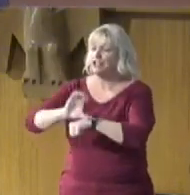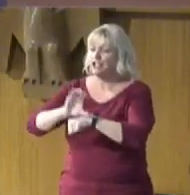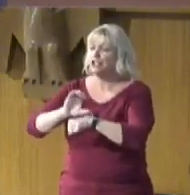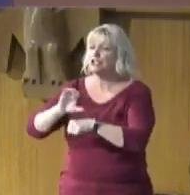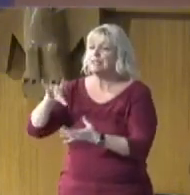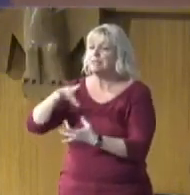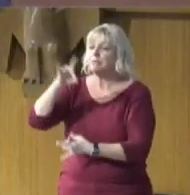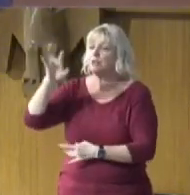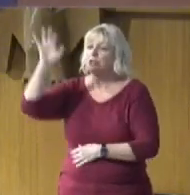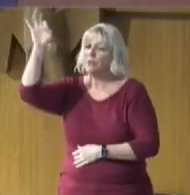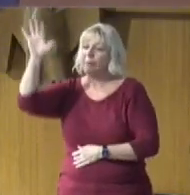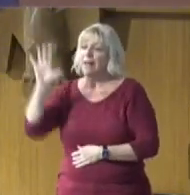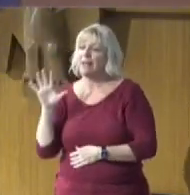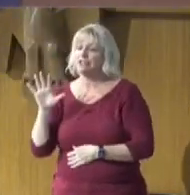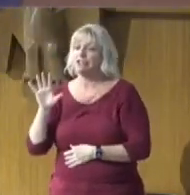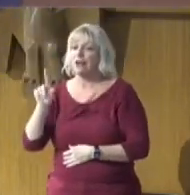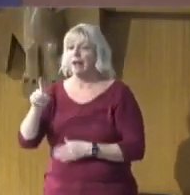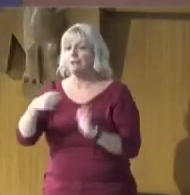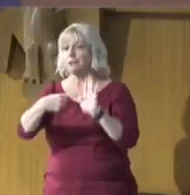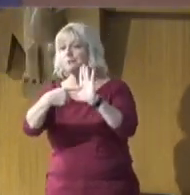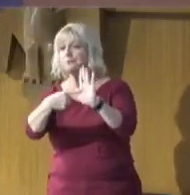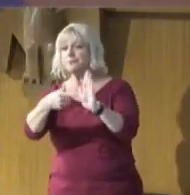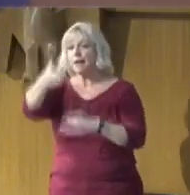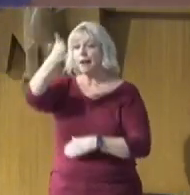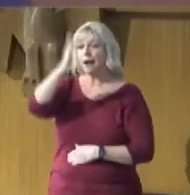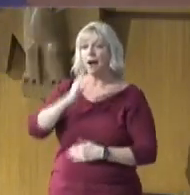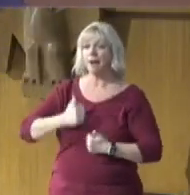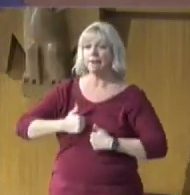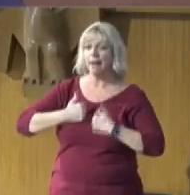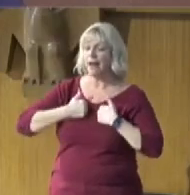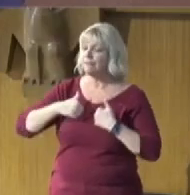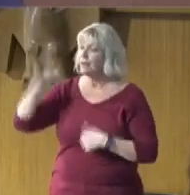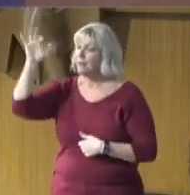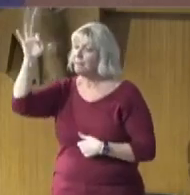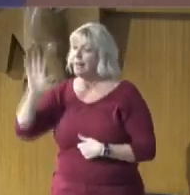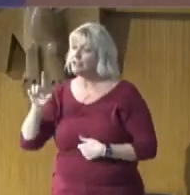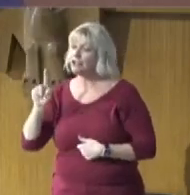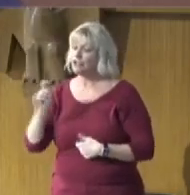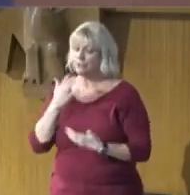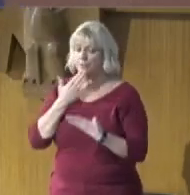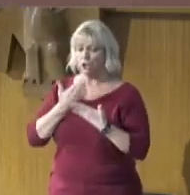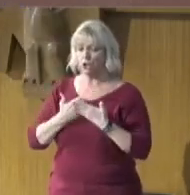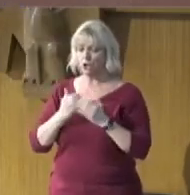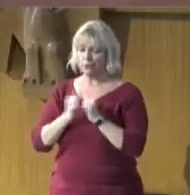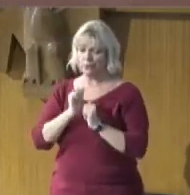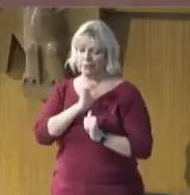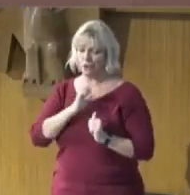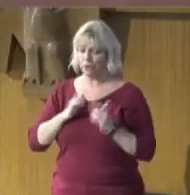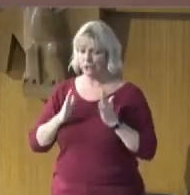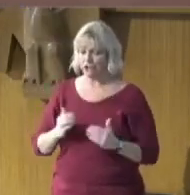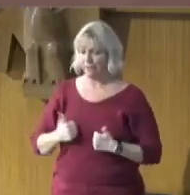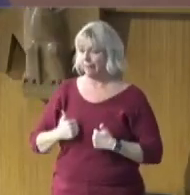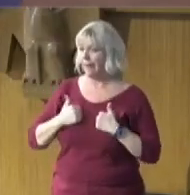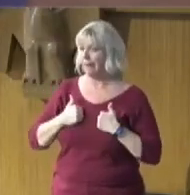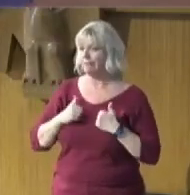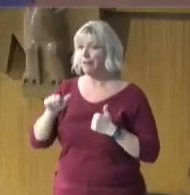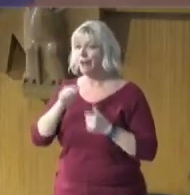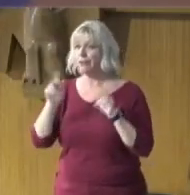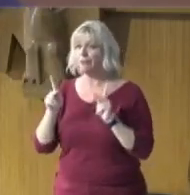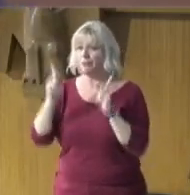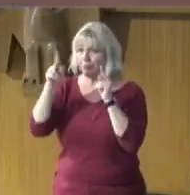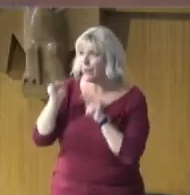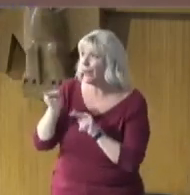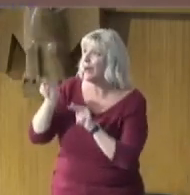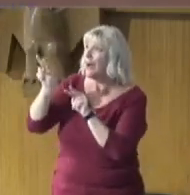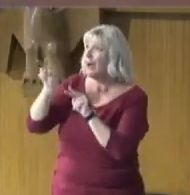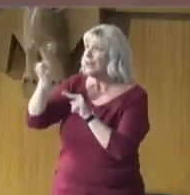quote unquote godly living. A pastor is supposed to be the person who is really good at this Christianity stuff, the person others can look up to as an example